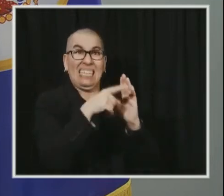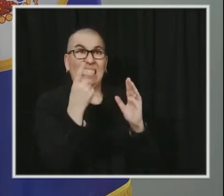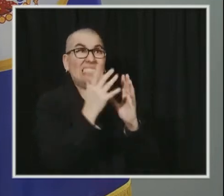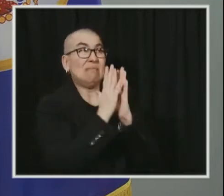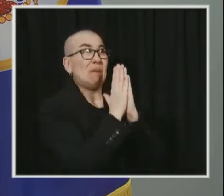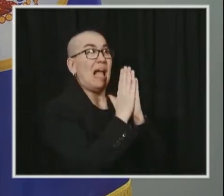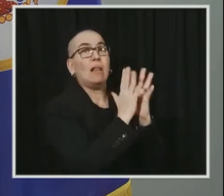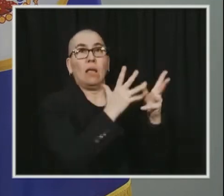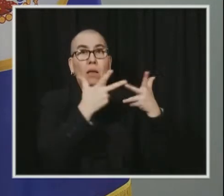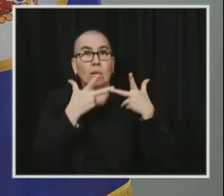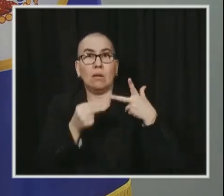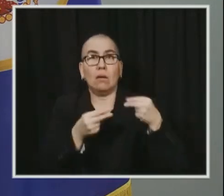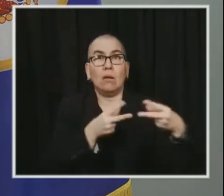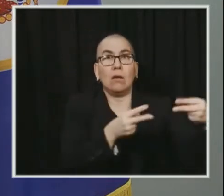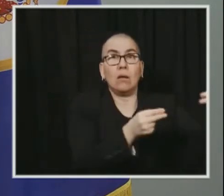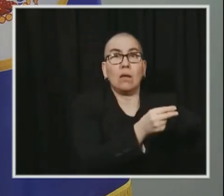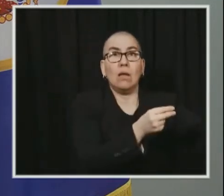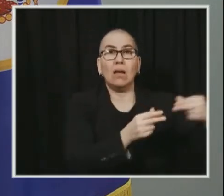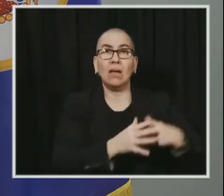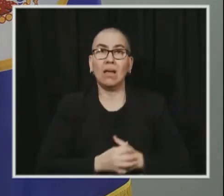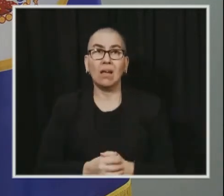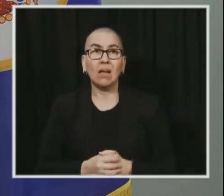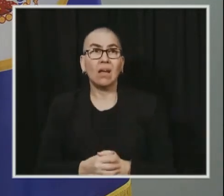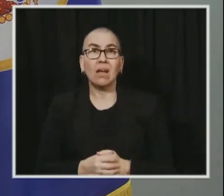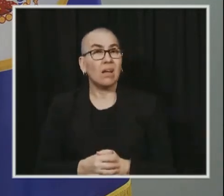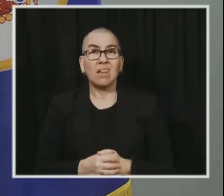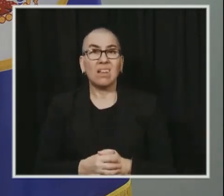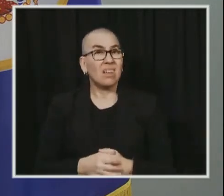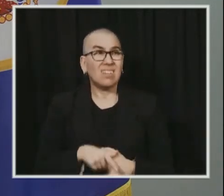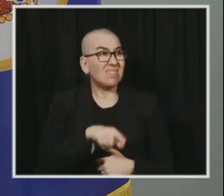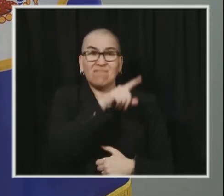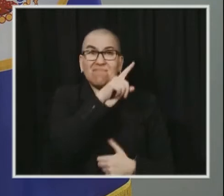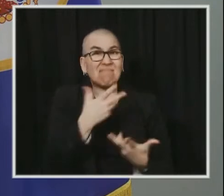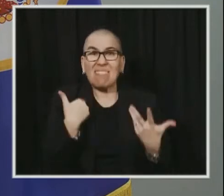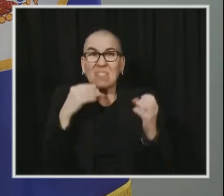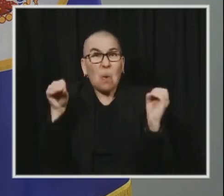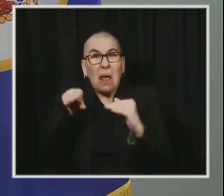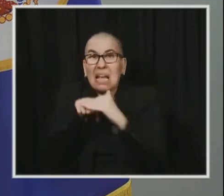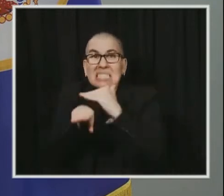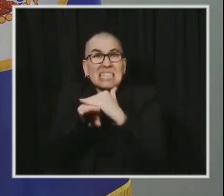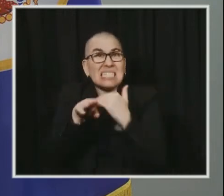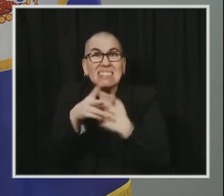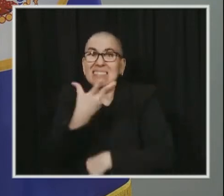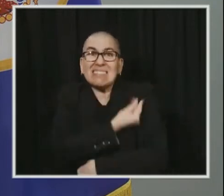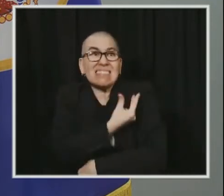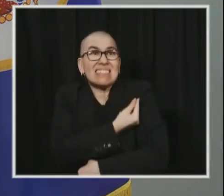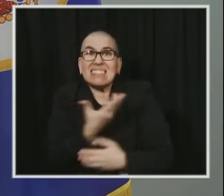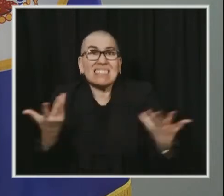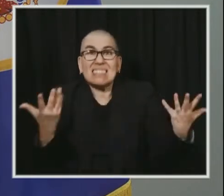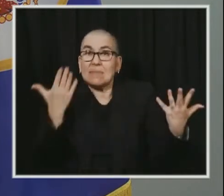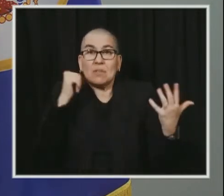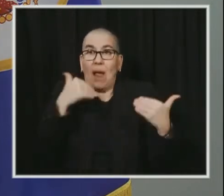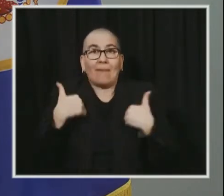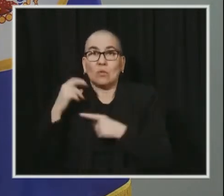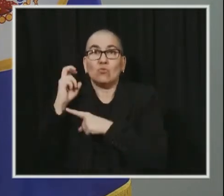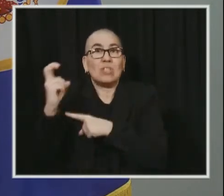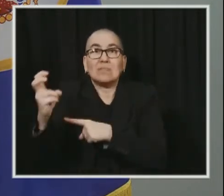hundreds of people would not have had access to the vaccine had we not brought it to them. That's work that we are committed to seeing